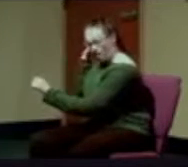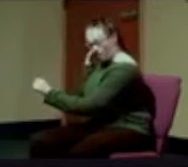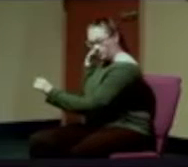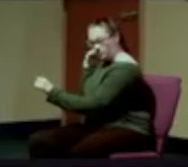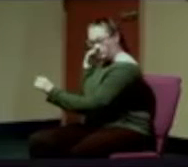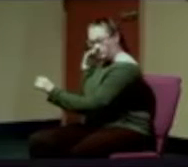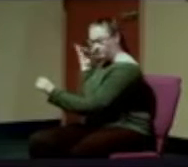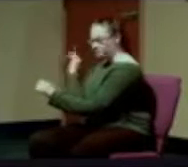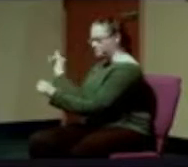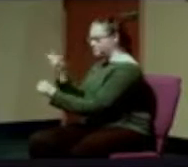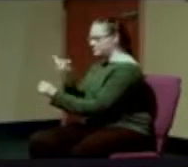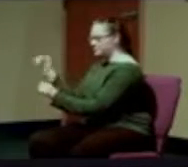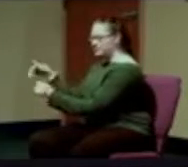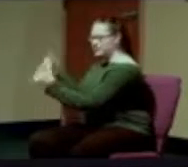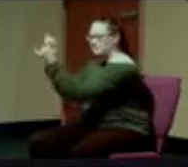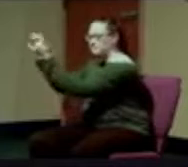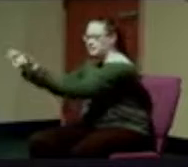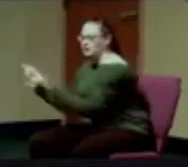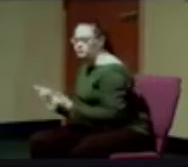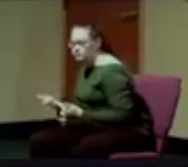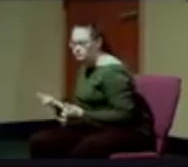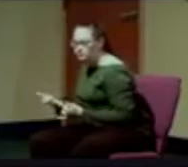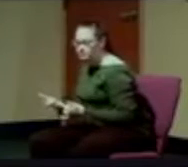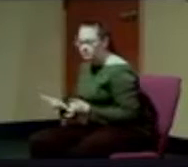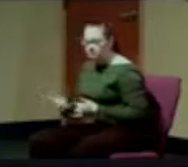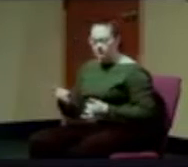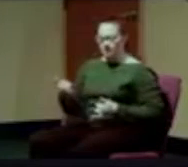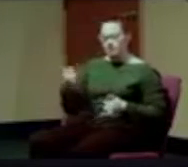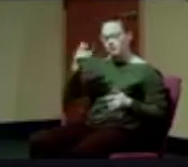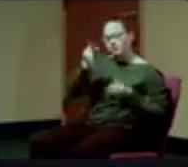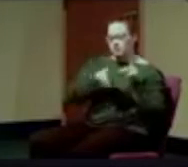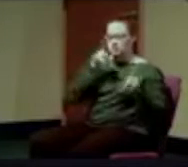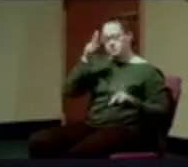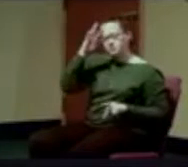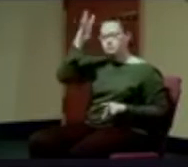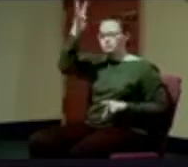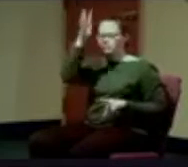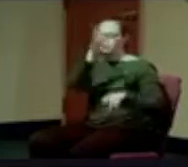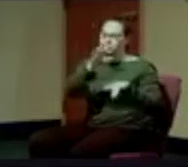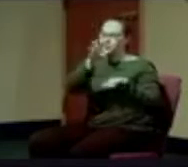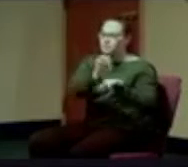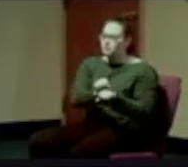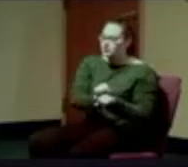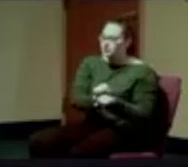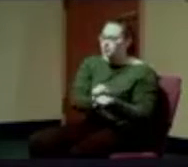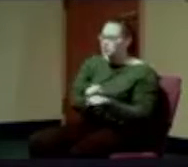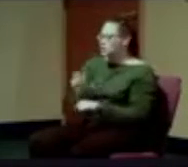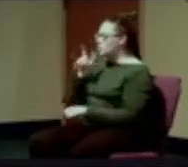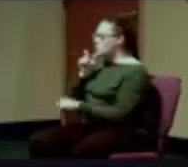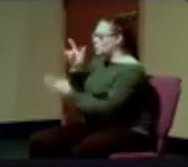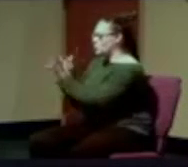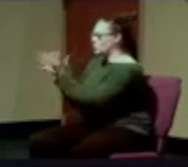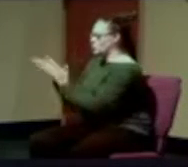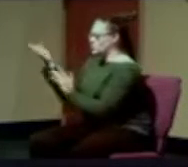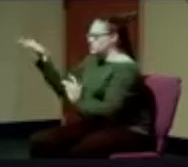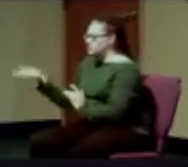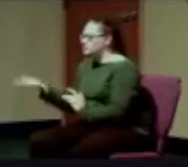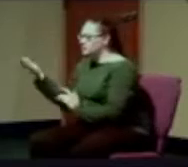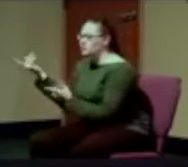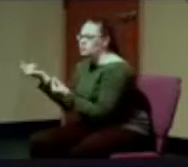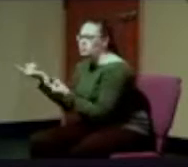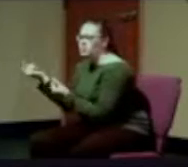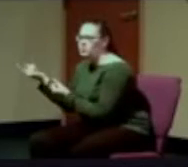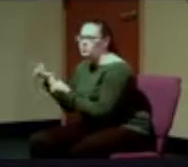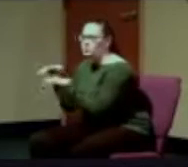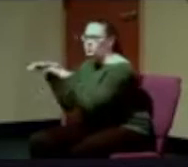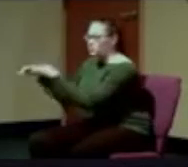get religion and man-made tradition out of the way and just present who Jesus is, what he does, and the fact that we can take our sin and